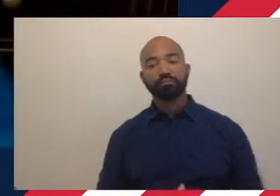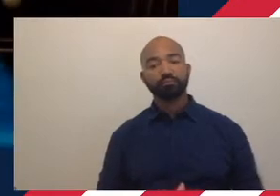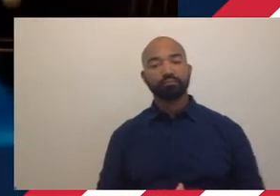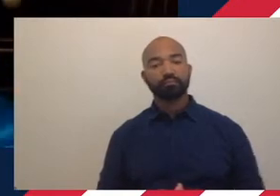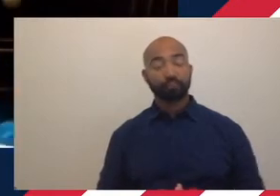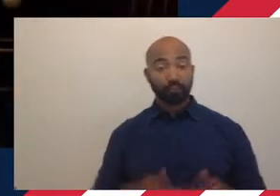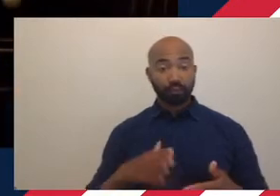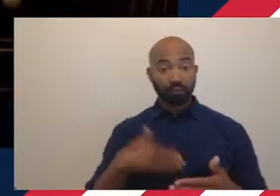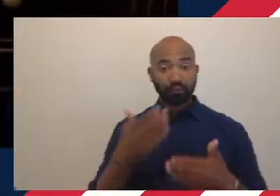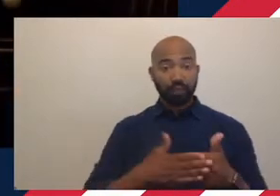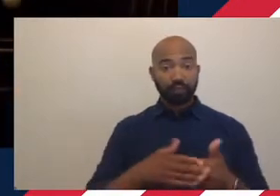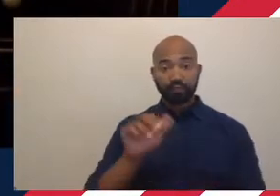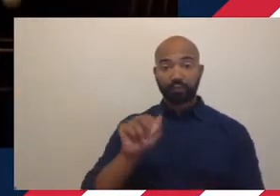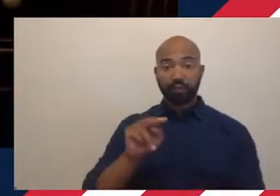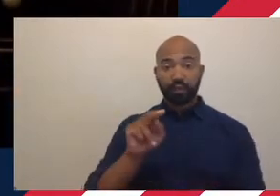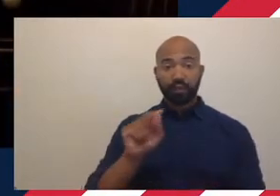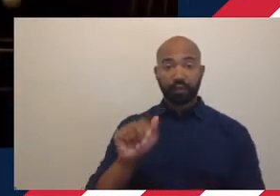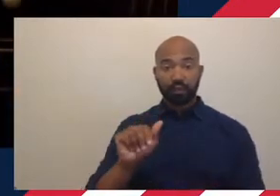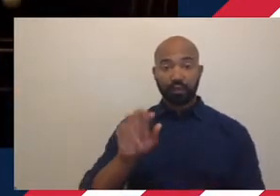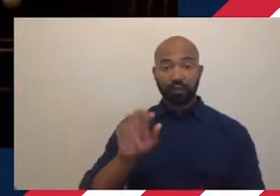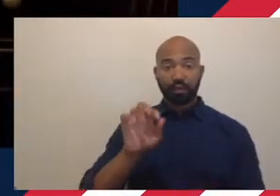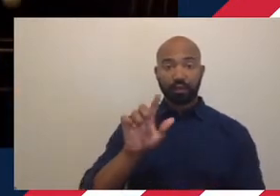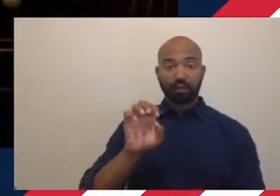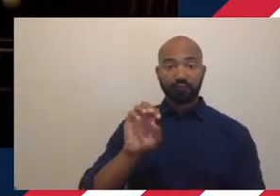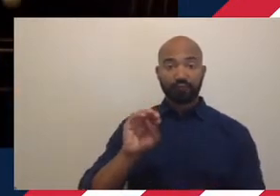next we have Anna Flemings.